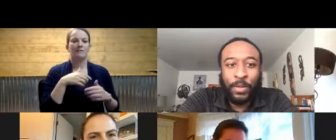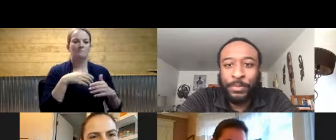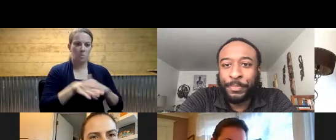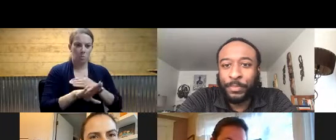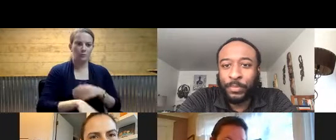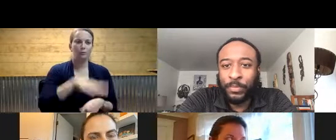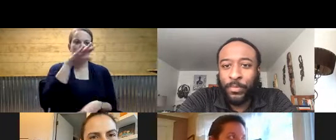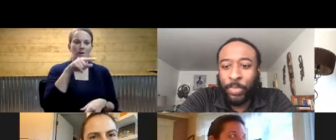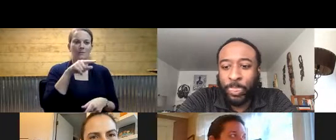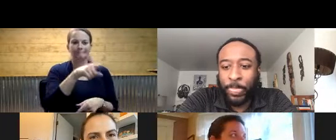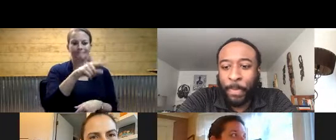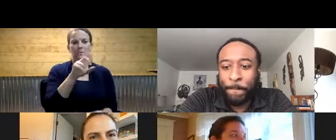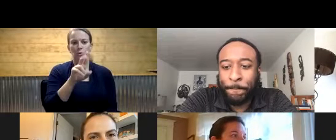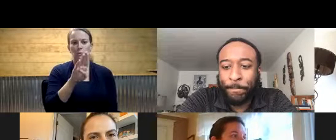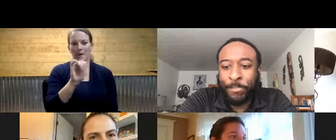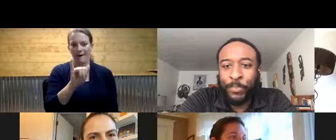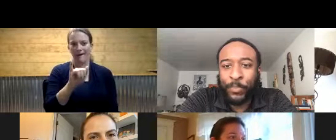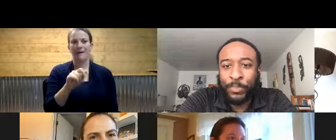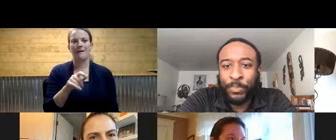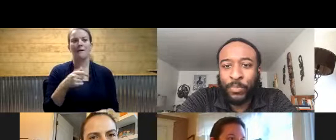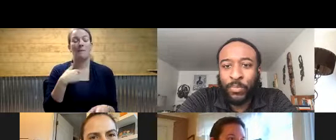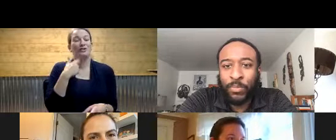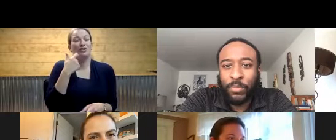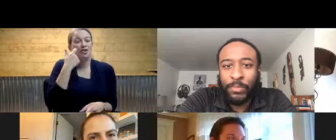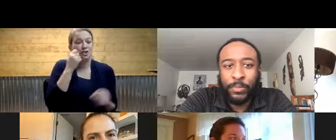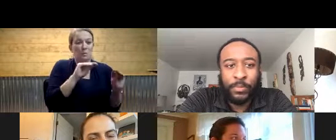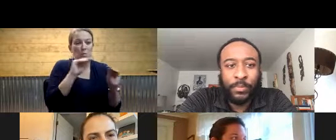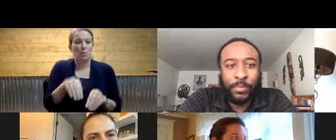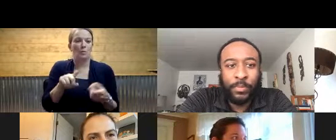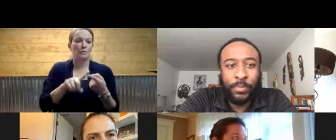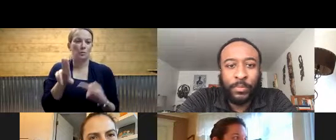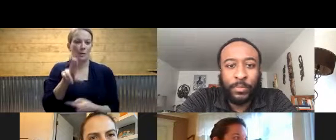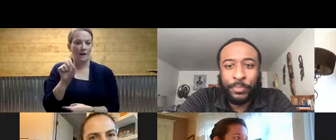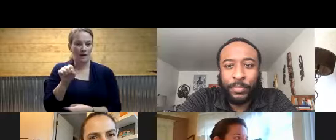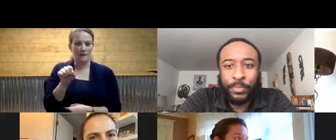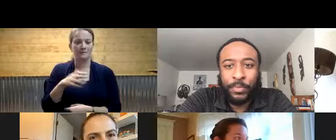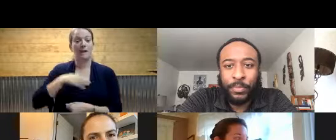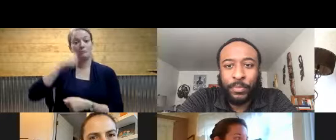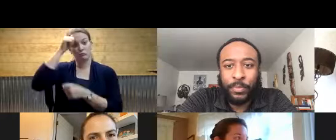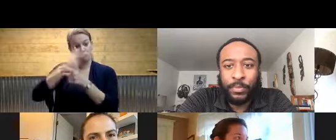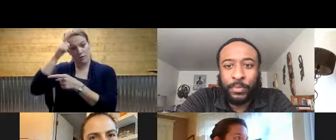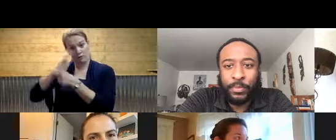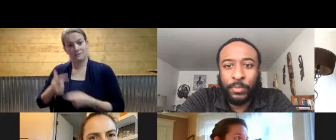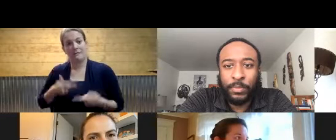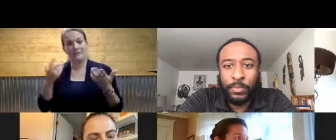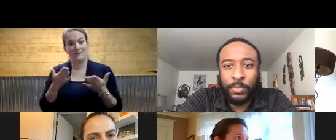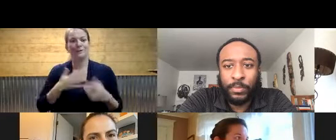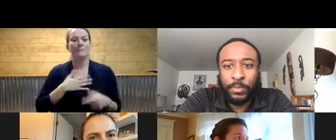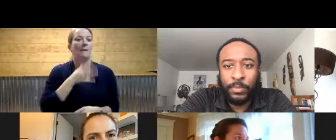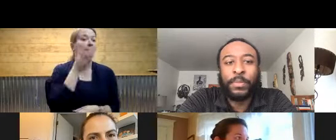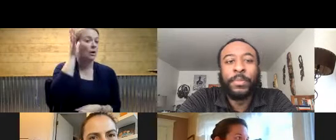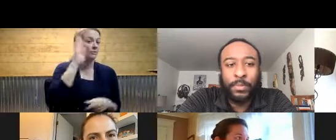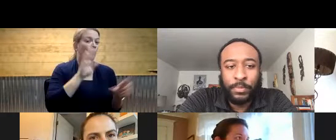And I have just moved to the States. My brothers live here. My parents are moving in